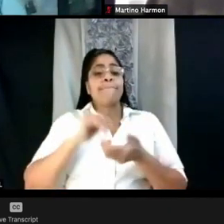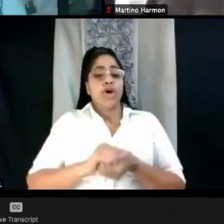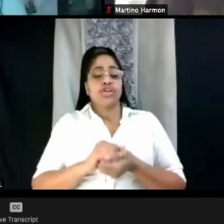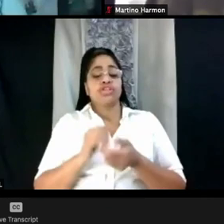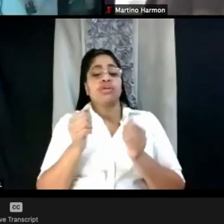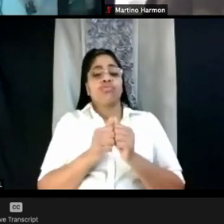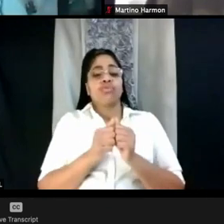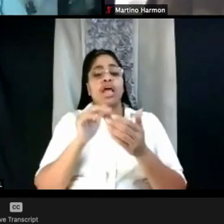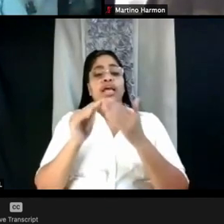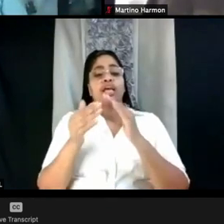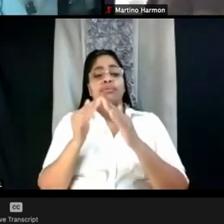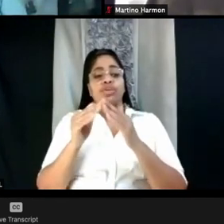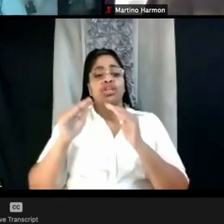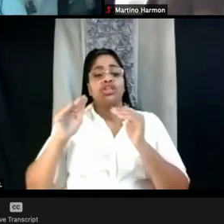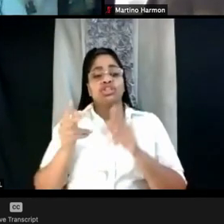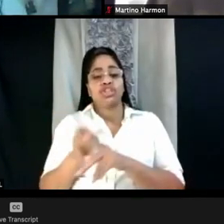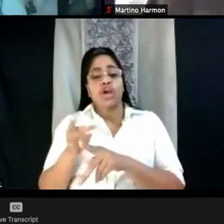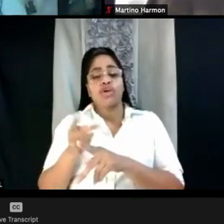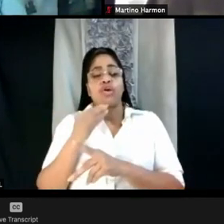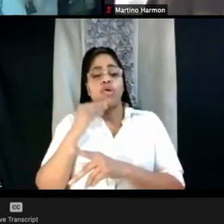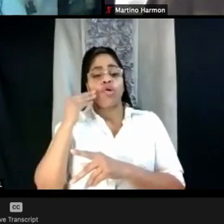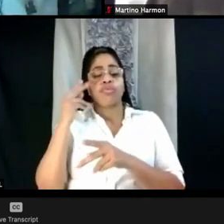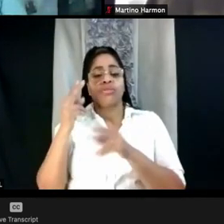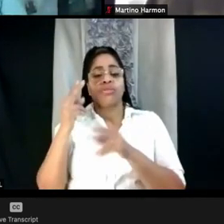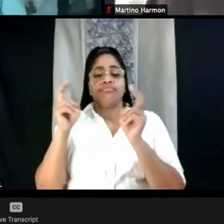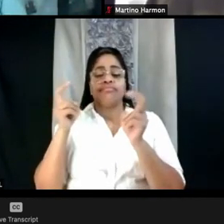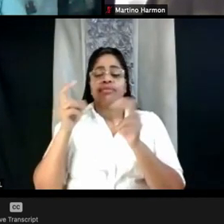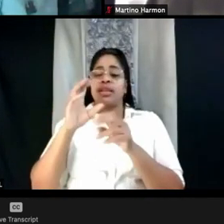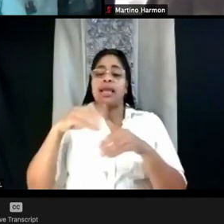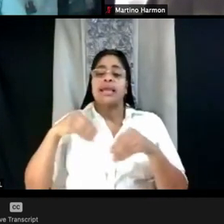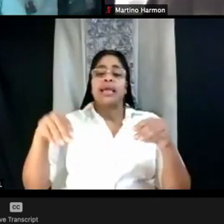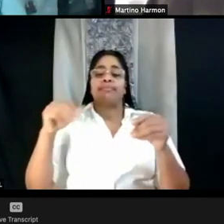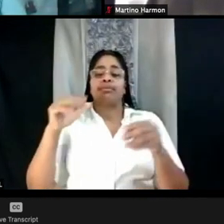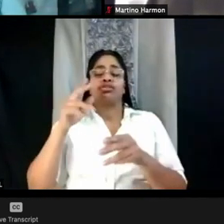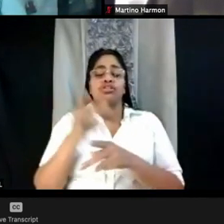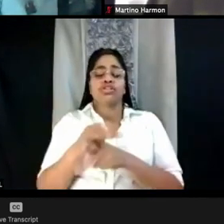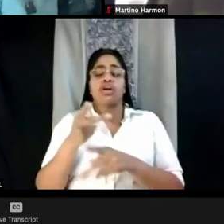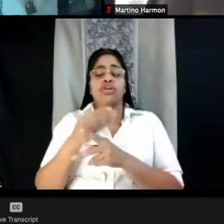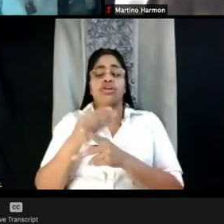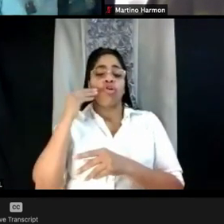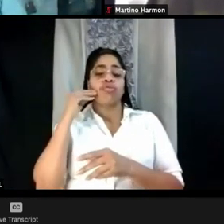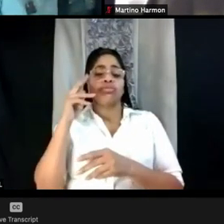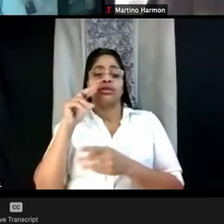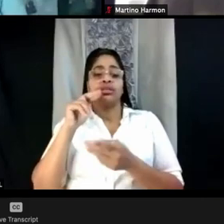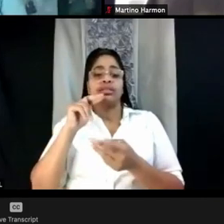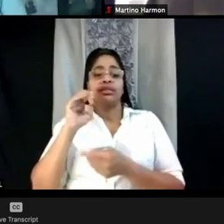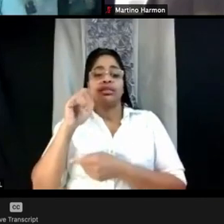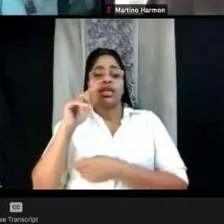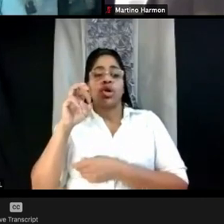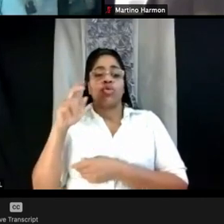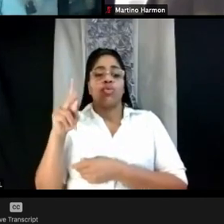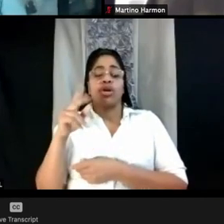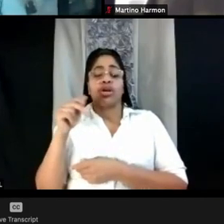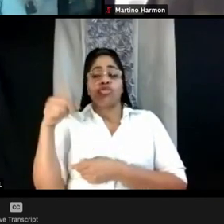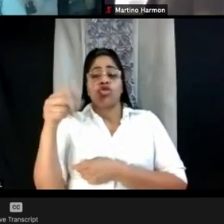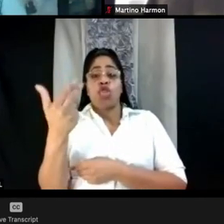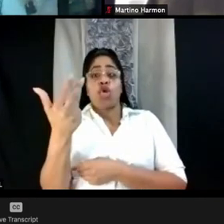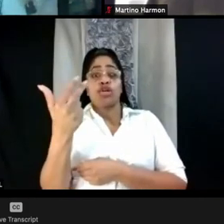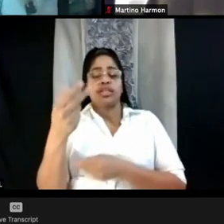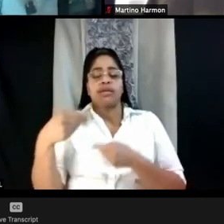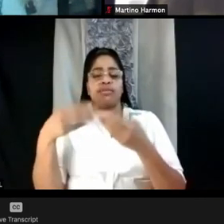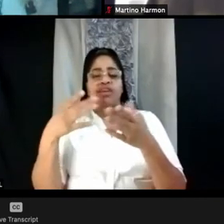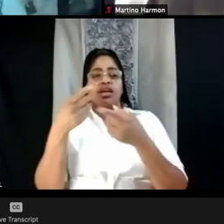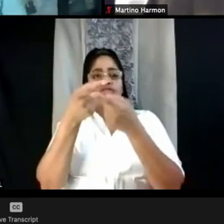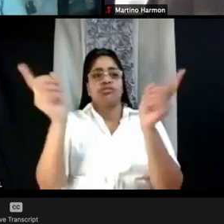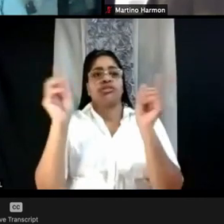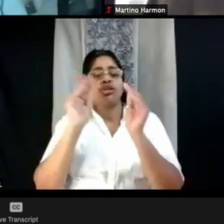with community childcare homes called the Campus Childcare Homes Network. And those 13 providers out in the community do